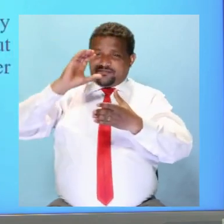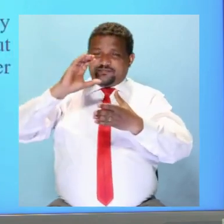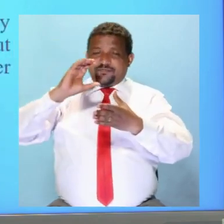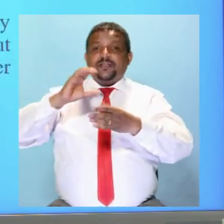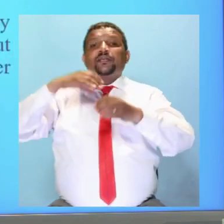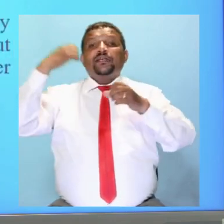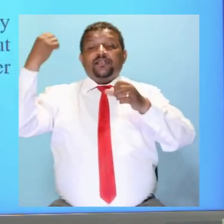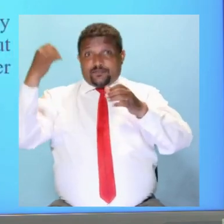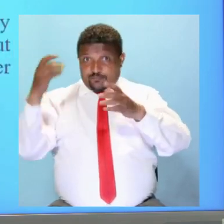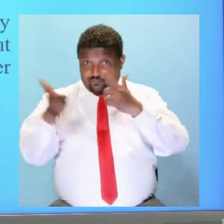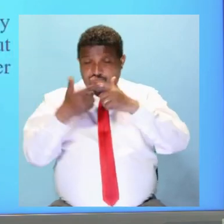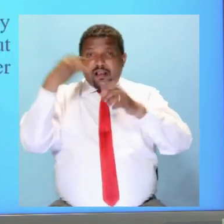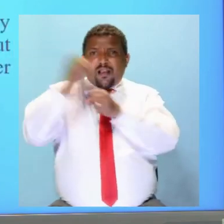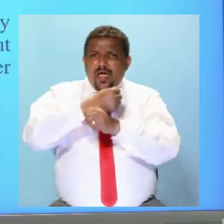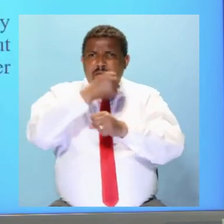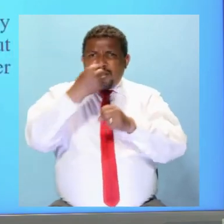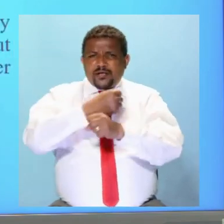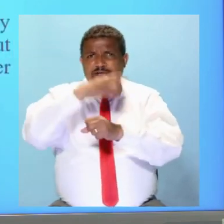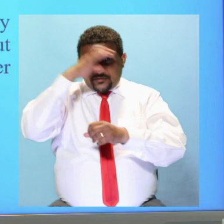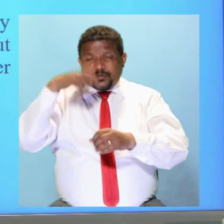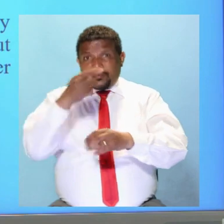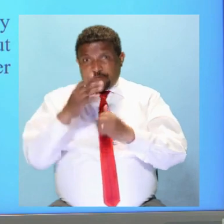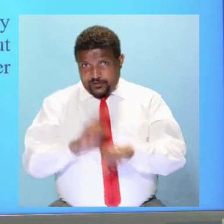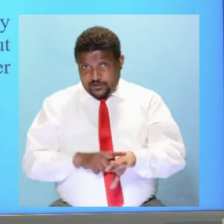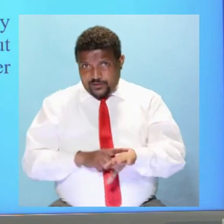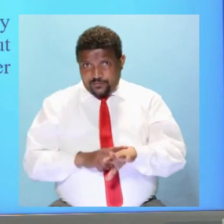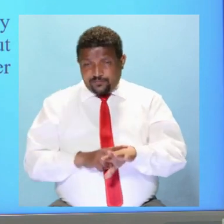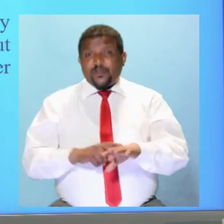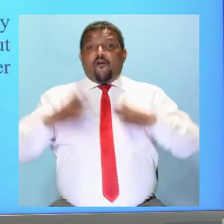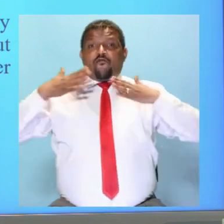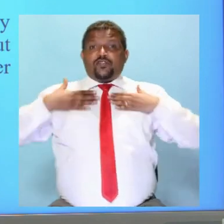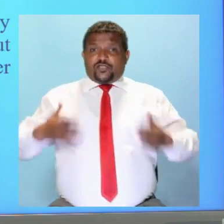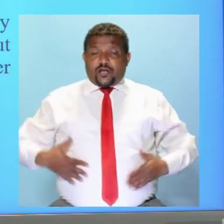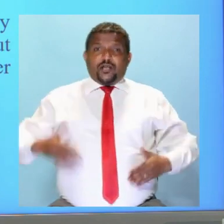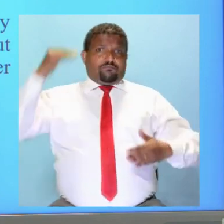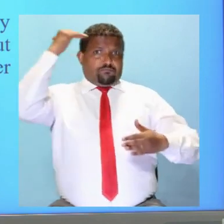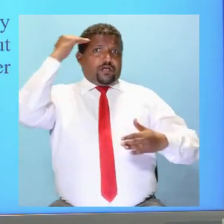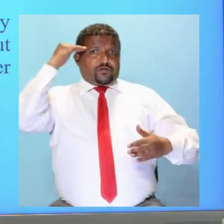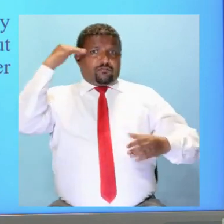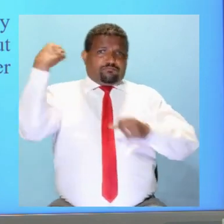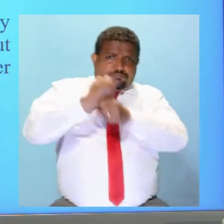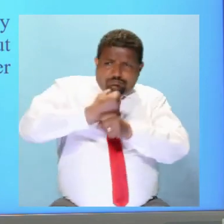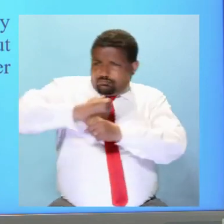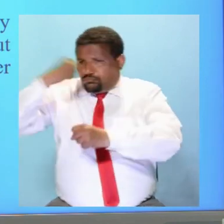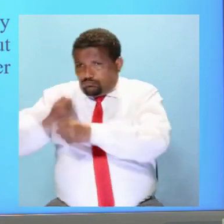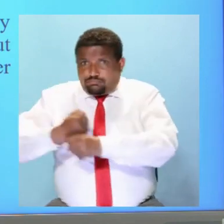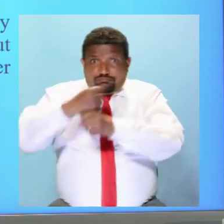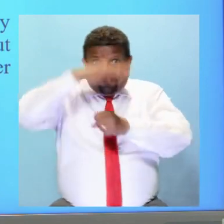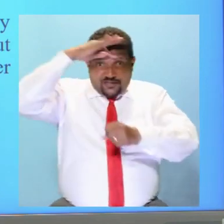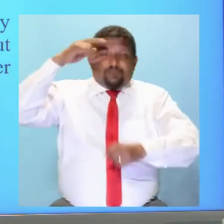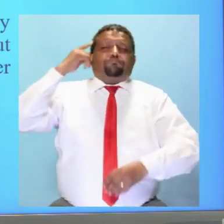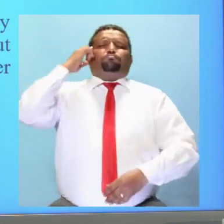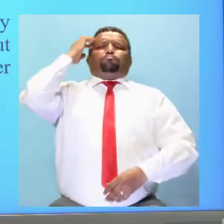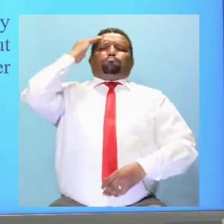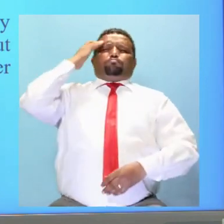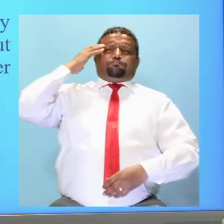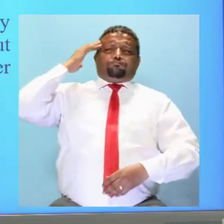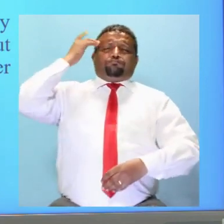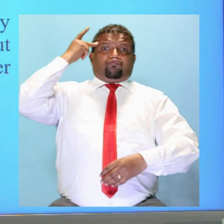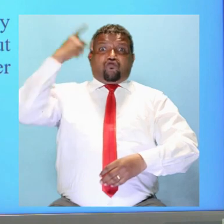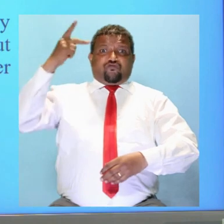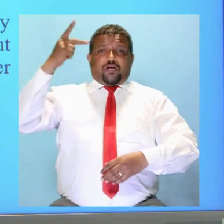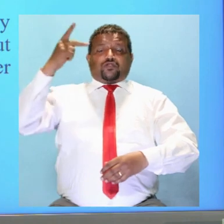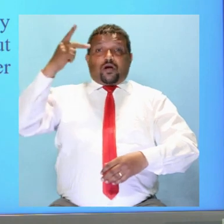say labor in economics, labor constitutes both the physical and mental efforts of human beings. When we say the